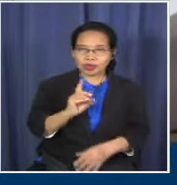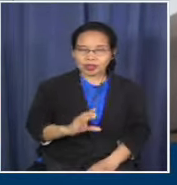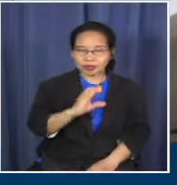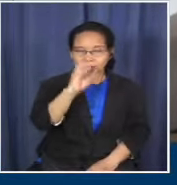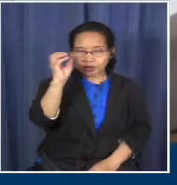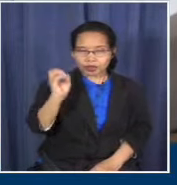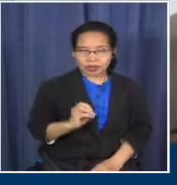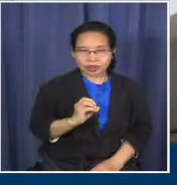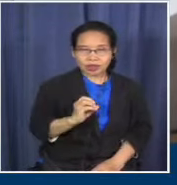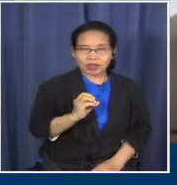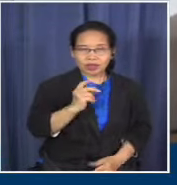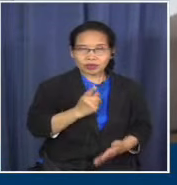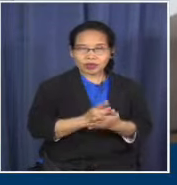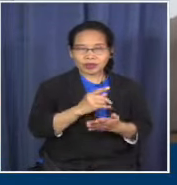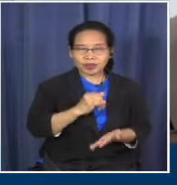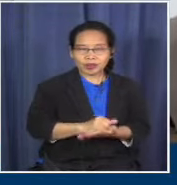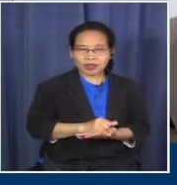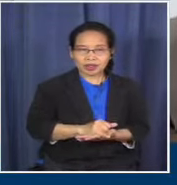You cannot get